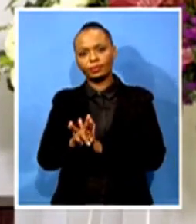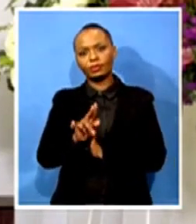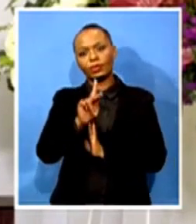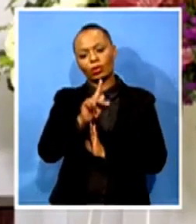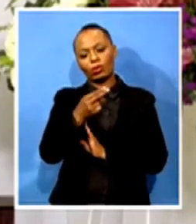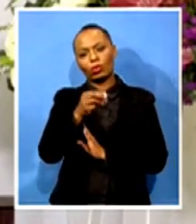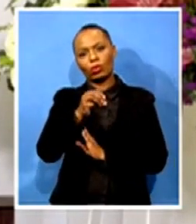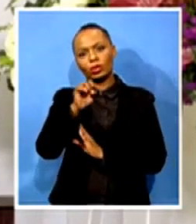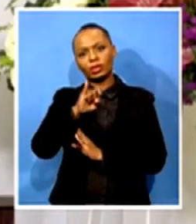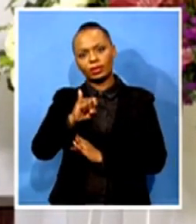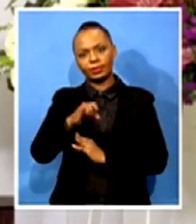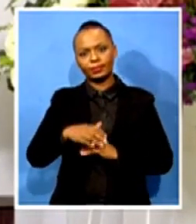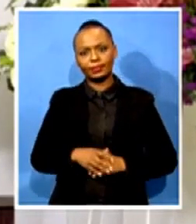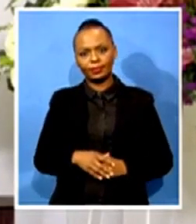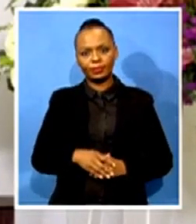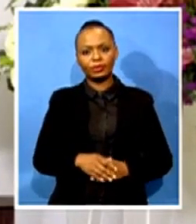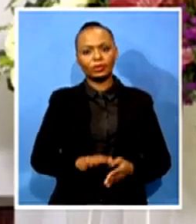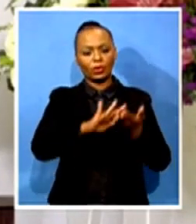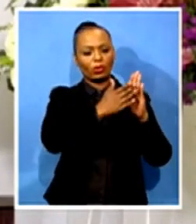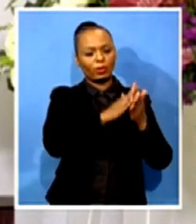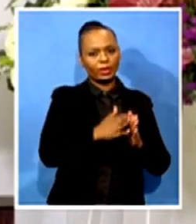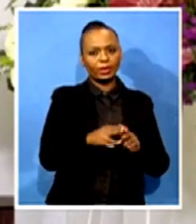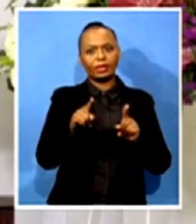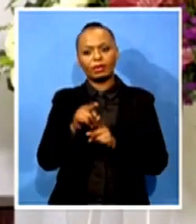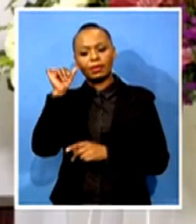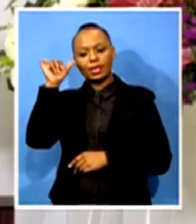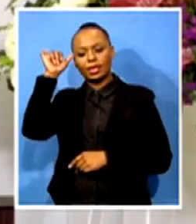an elder person's advocate.